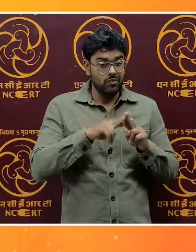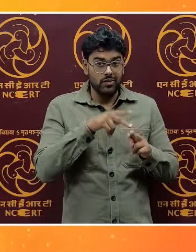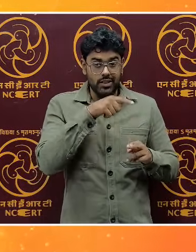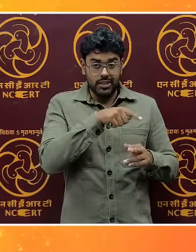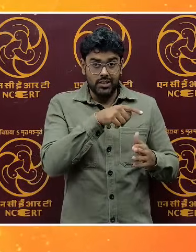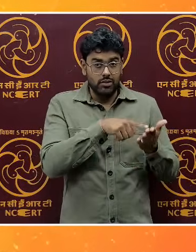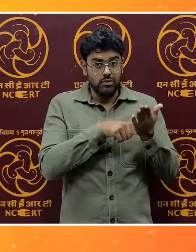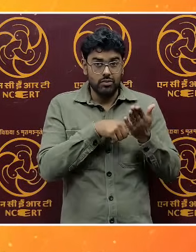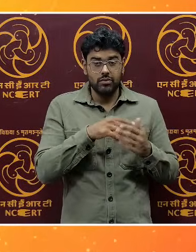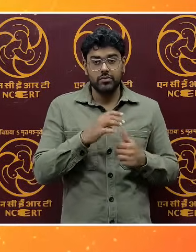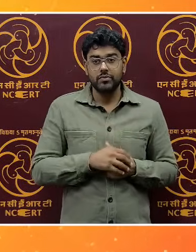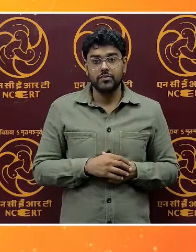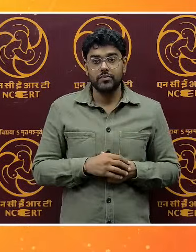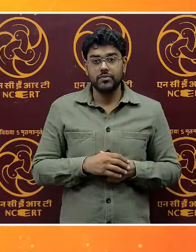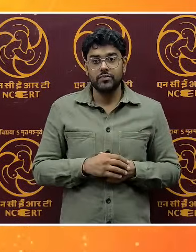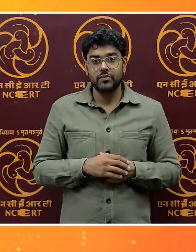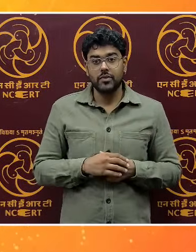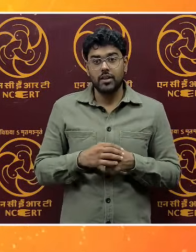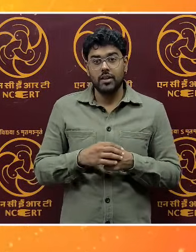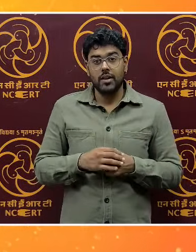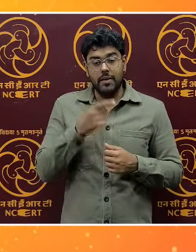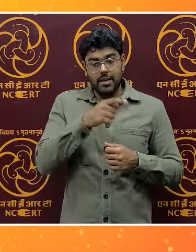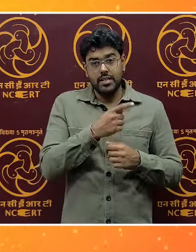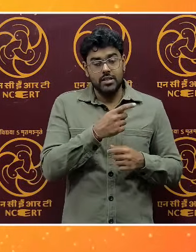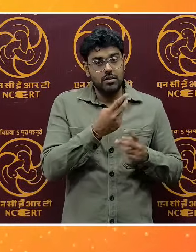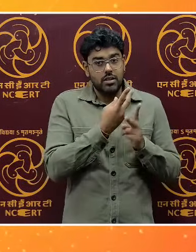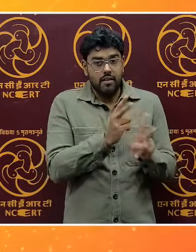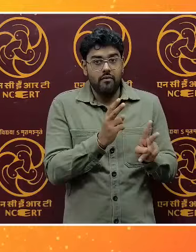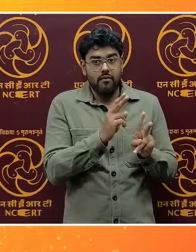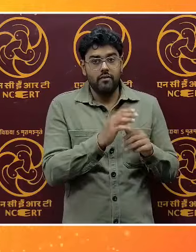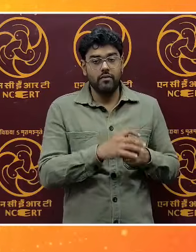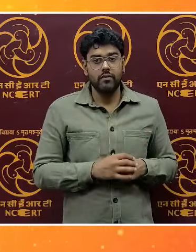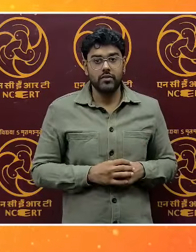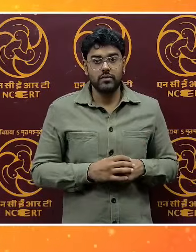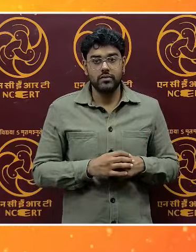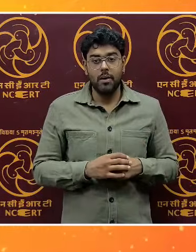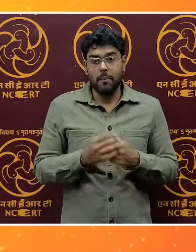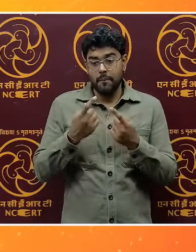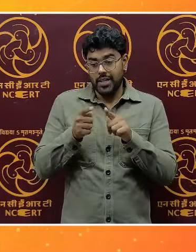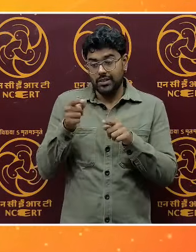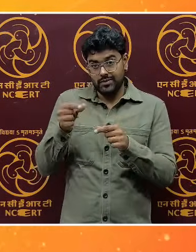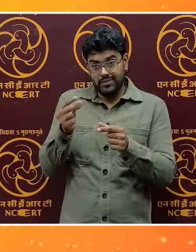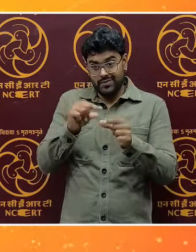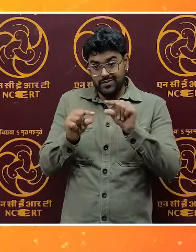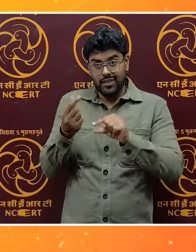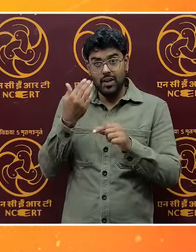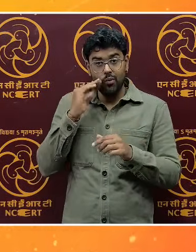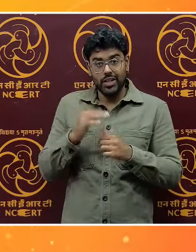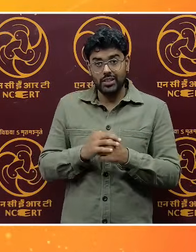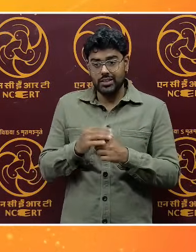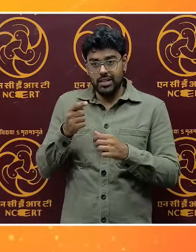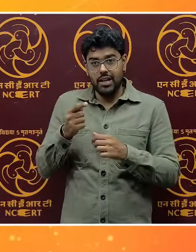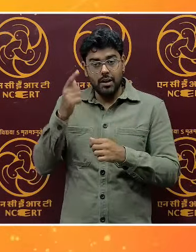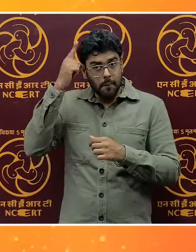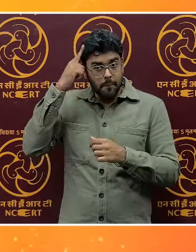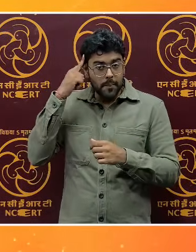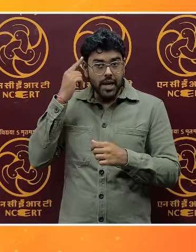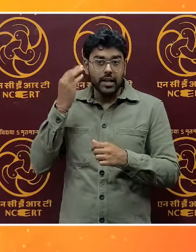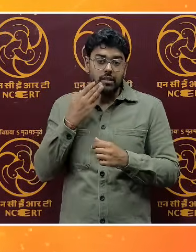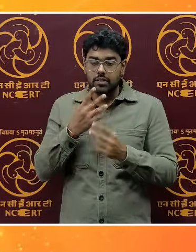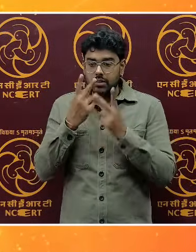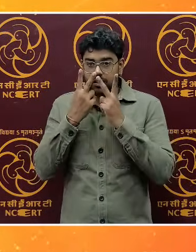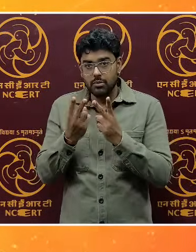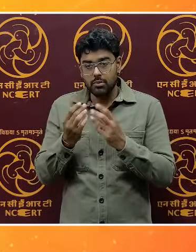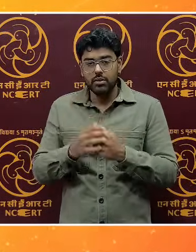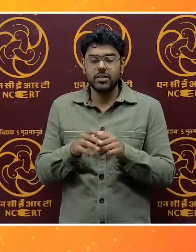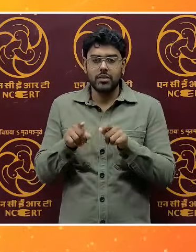this, so the composition is not uniform. But in this, when we obtain a black color iron sulfide,